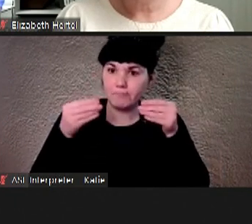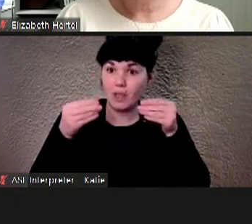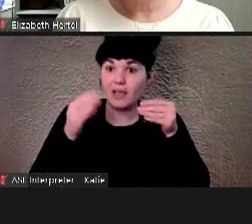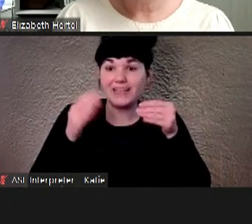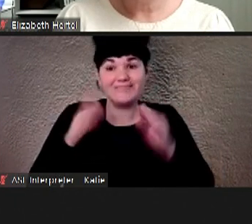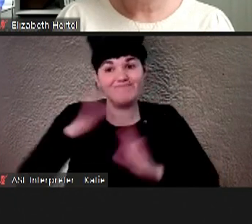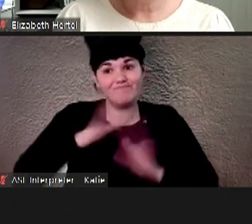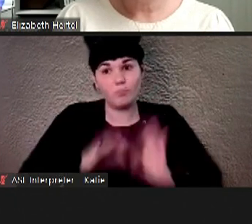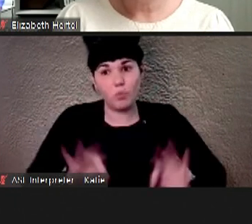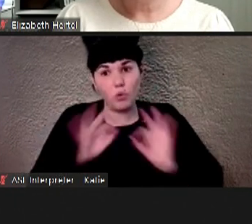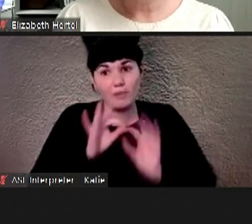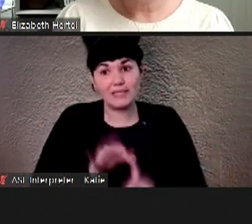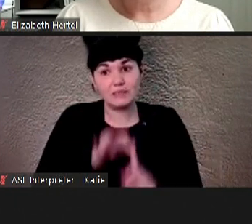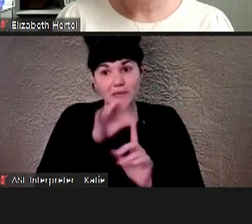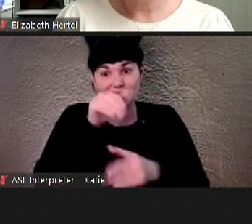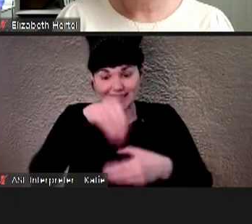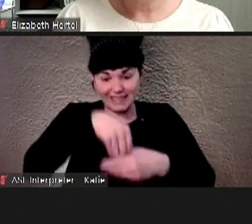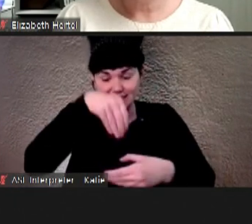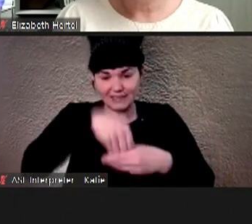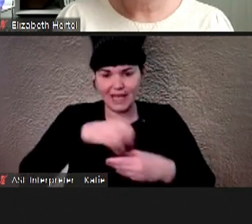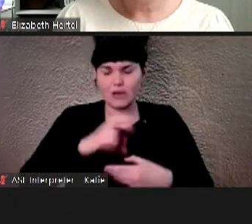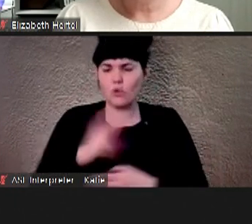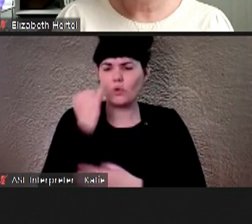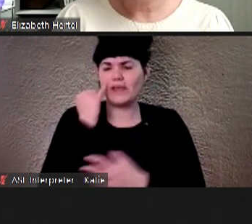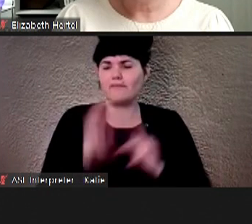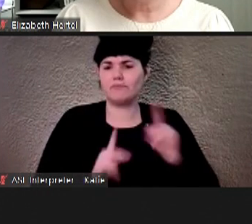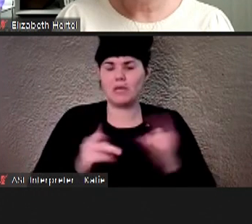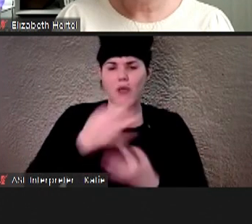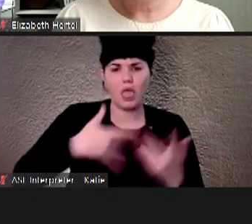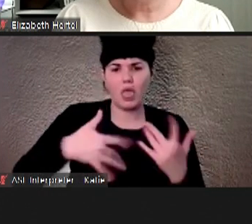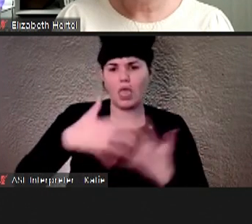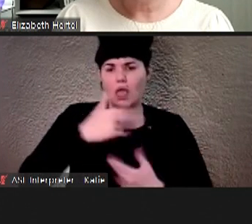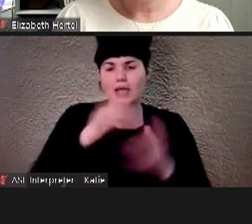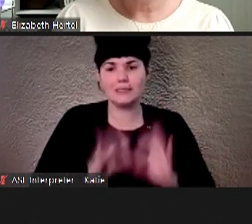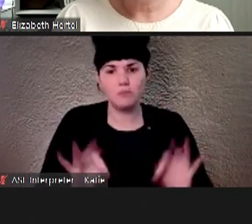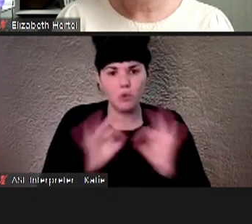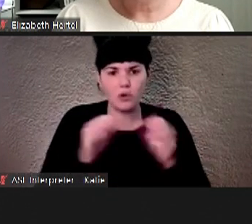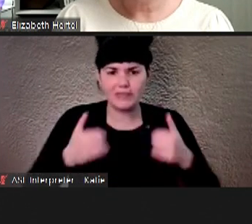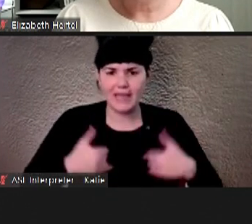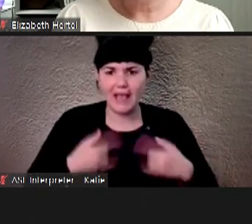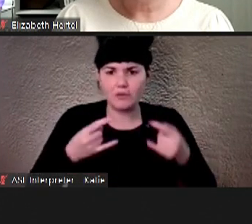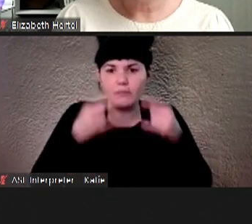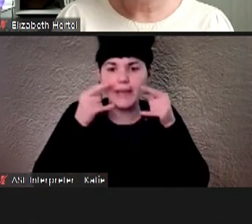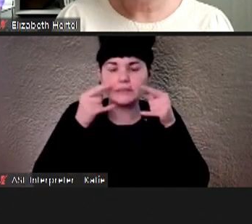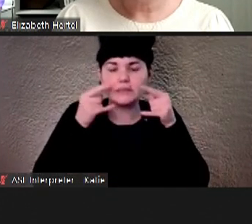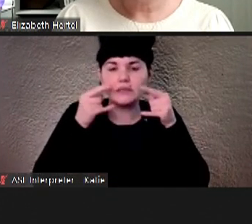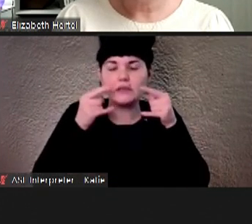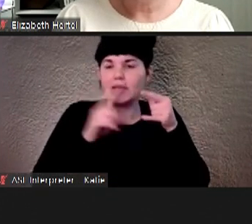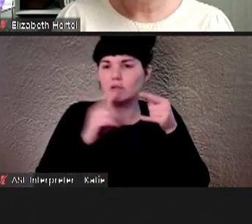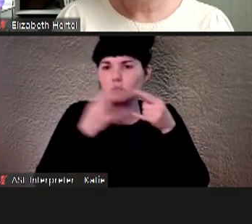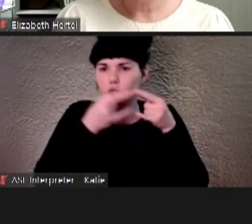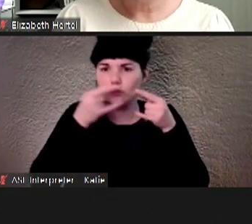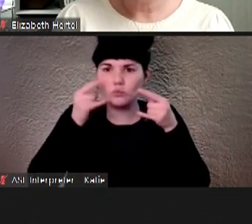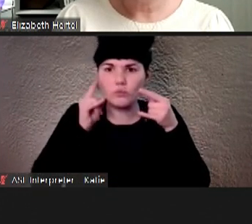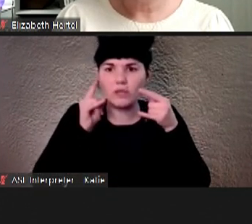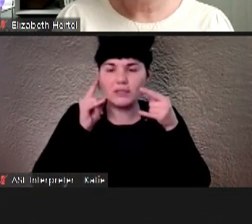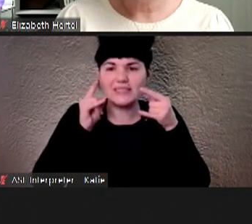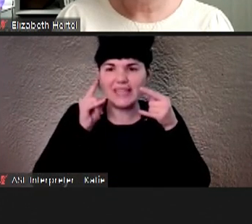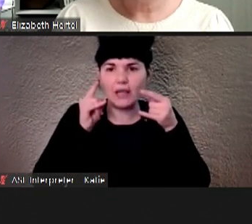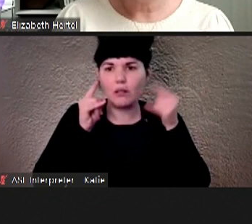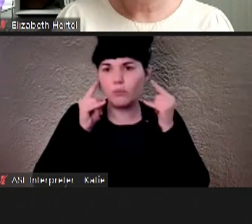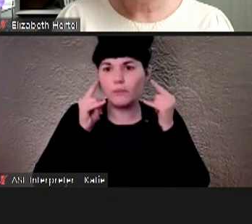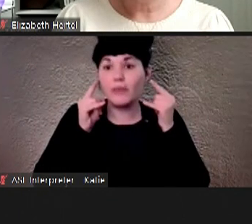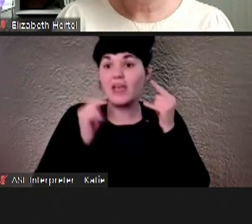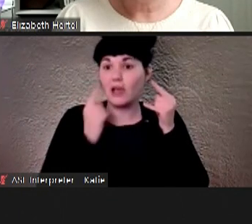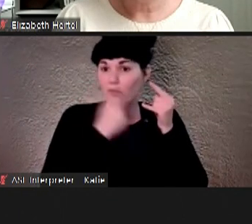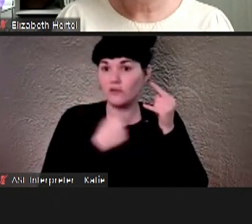crowded public settings. And so what we're really talking about are masks that adhere well to your face, so masks that form a good seal around your face and